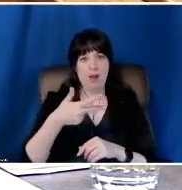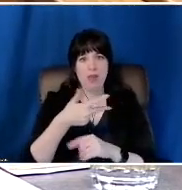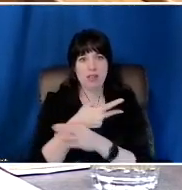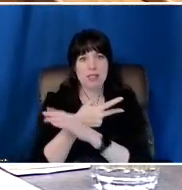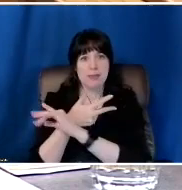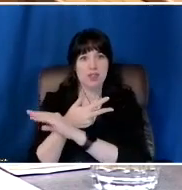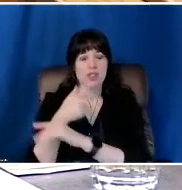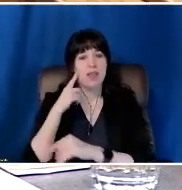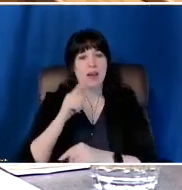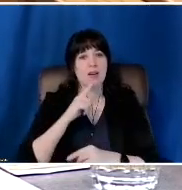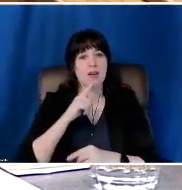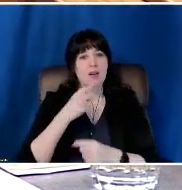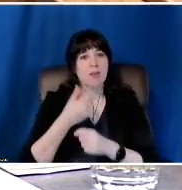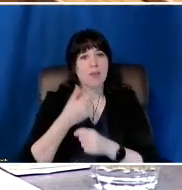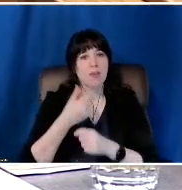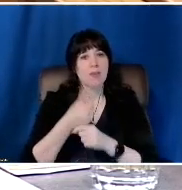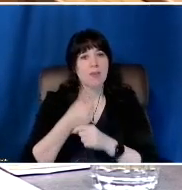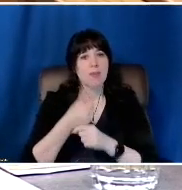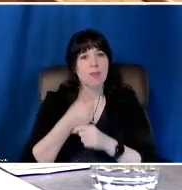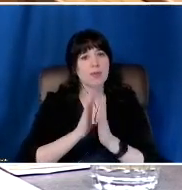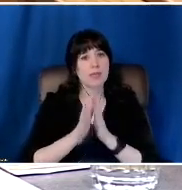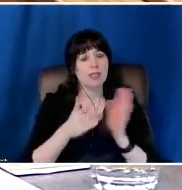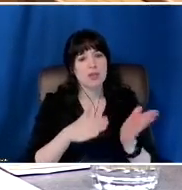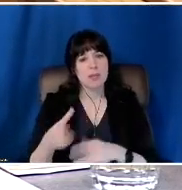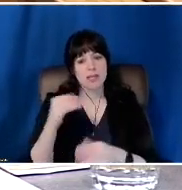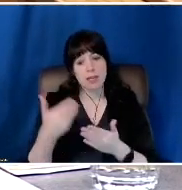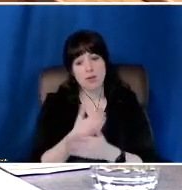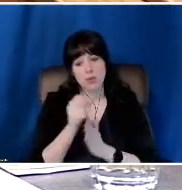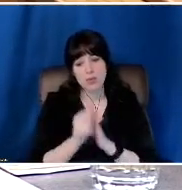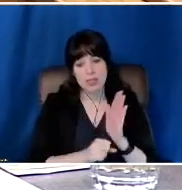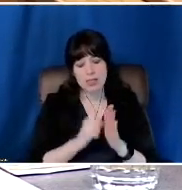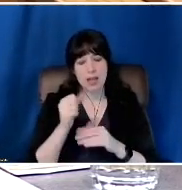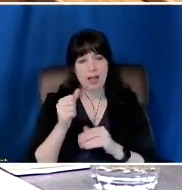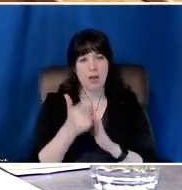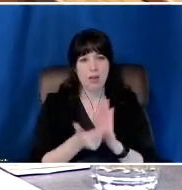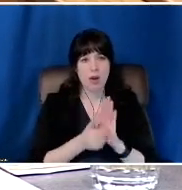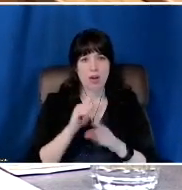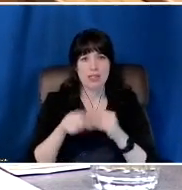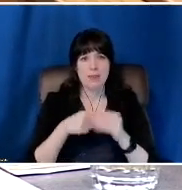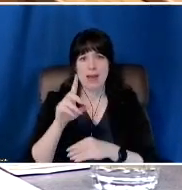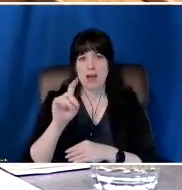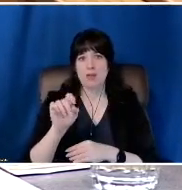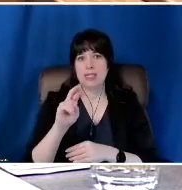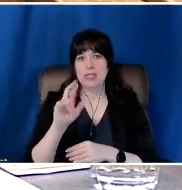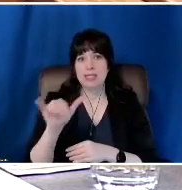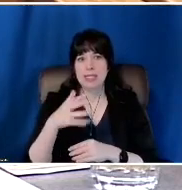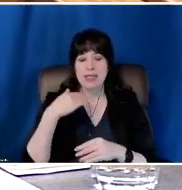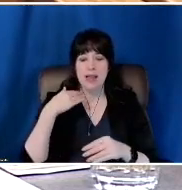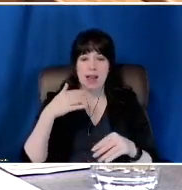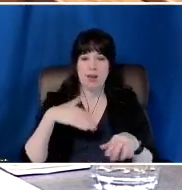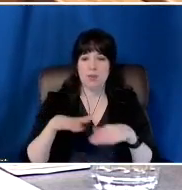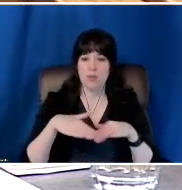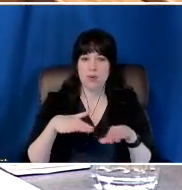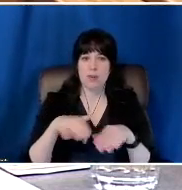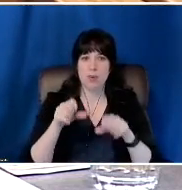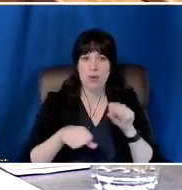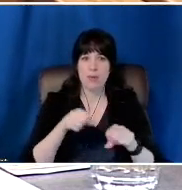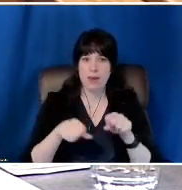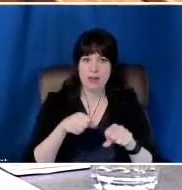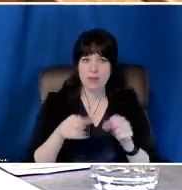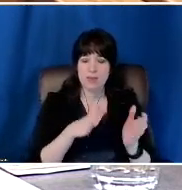system, and new state laws regarding density and walkable, bikeable neighborhoods are working through the planning and implementation